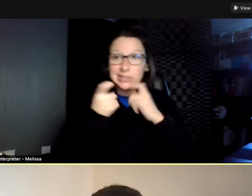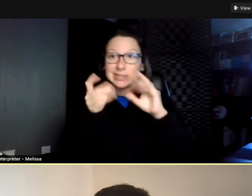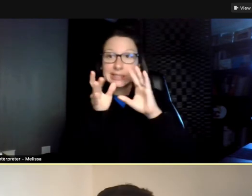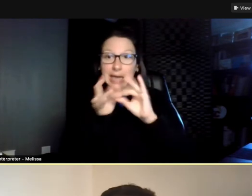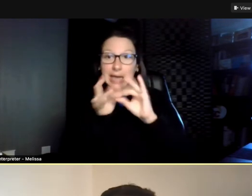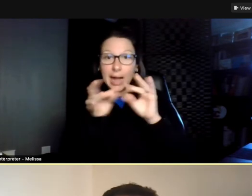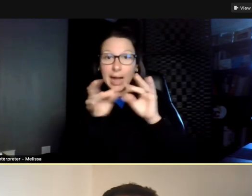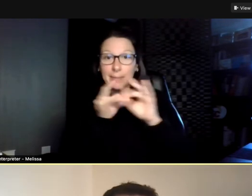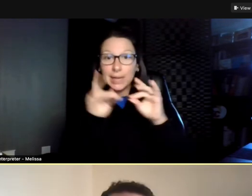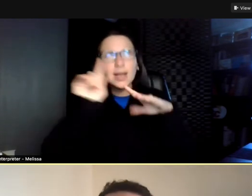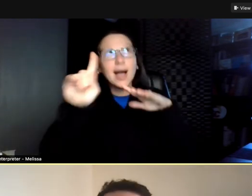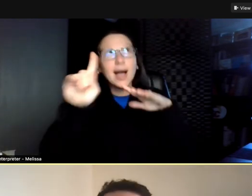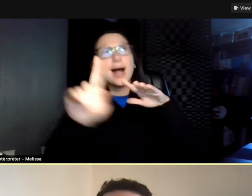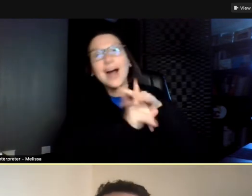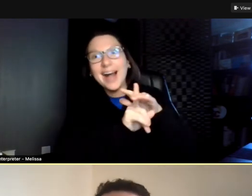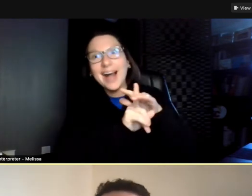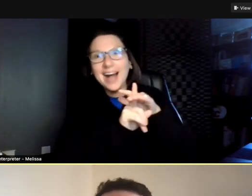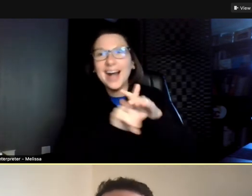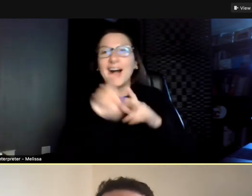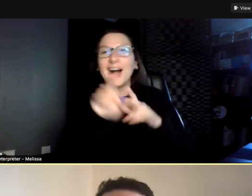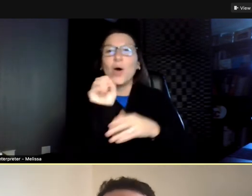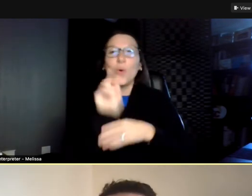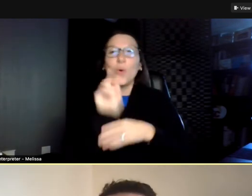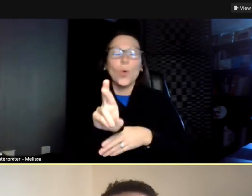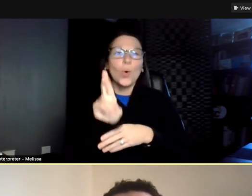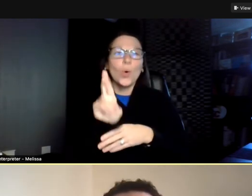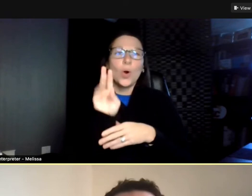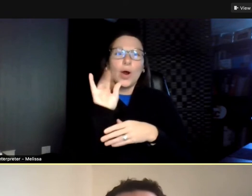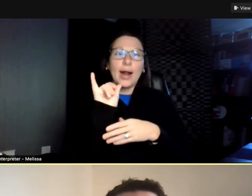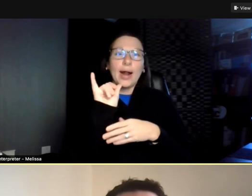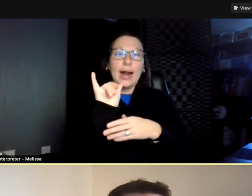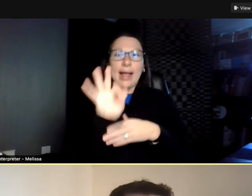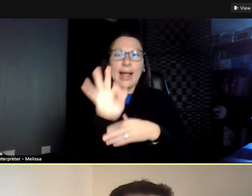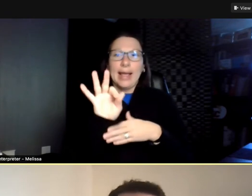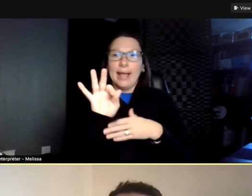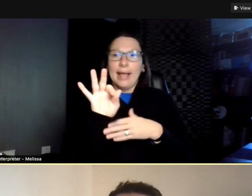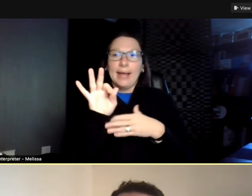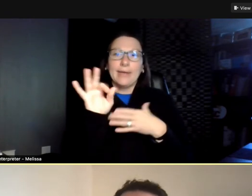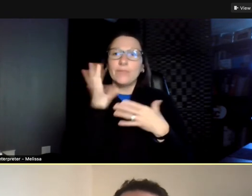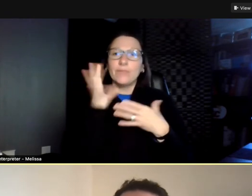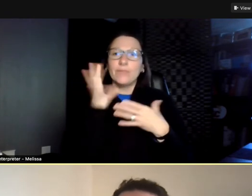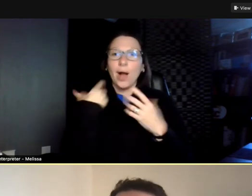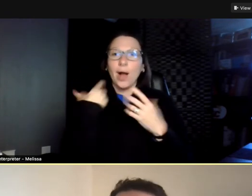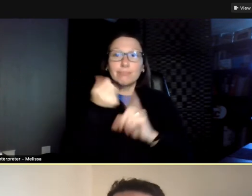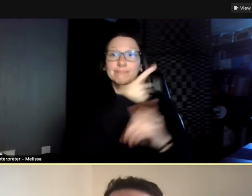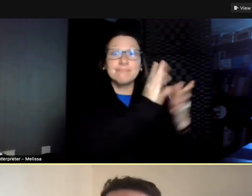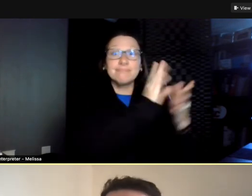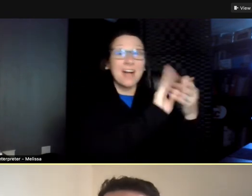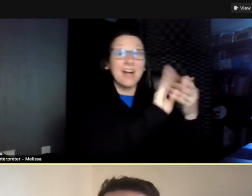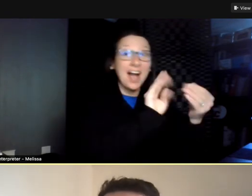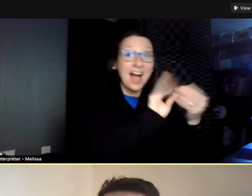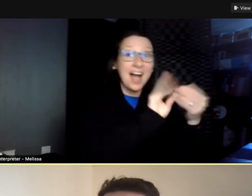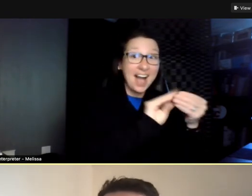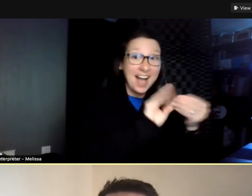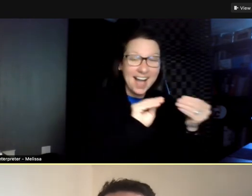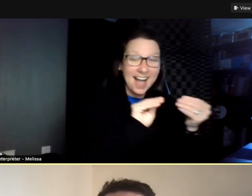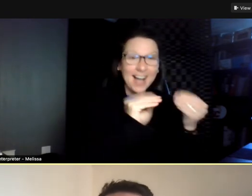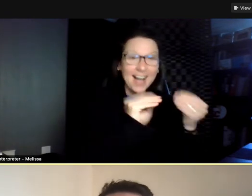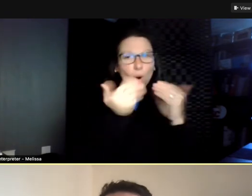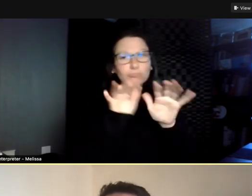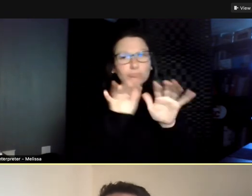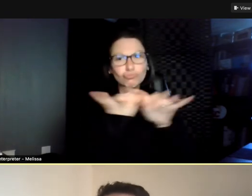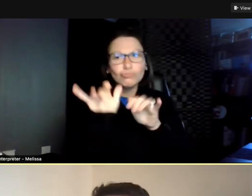aha moments, or especially if there are any tangents that you'd like me to take you on over the next hour and a half, please do type those